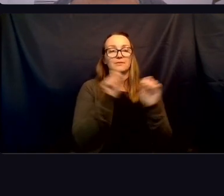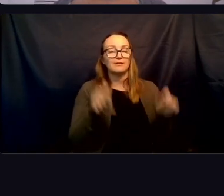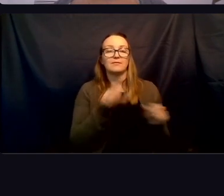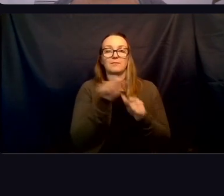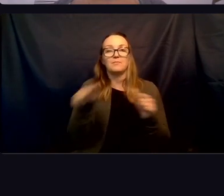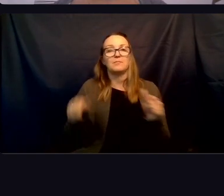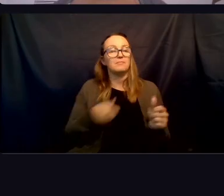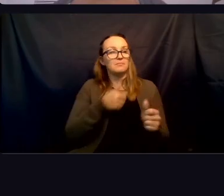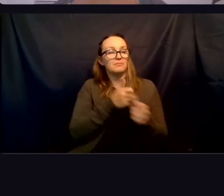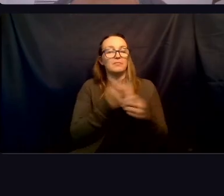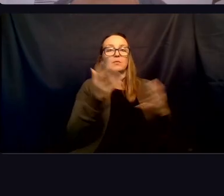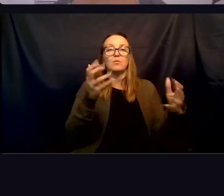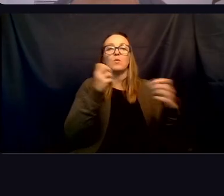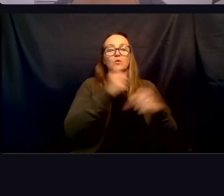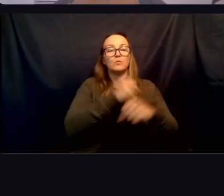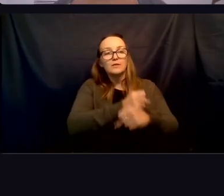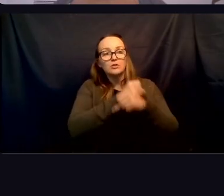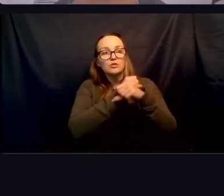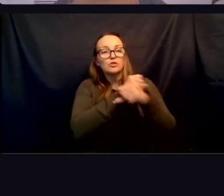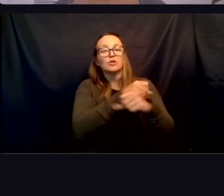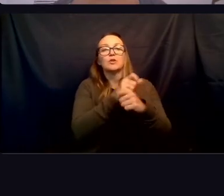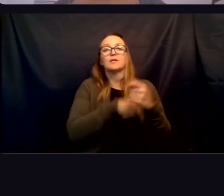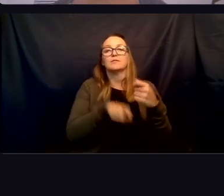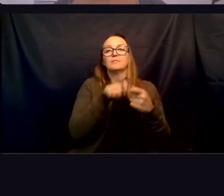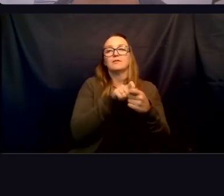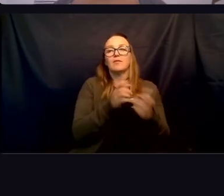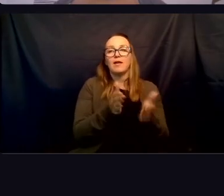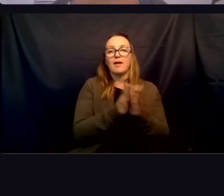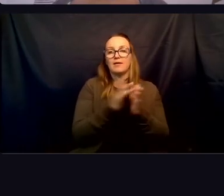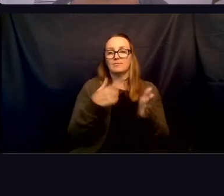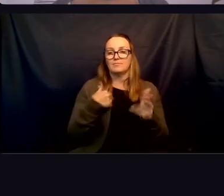it to be secure, and specifically asked me to use